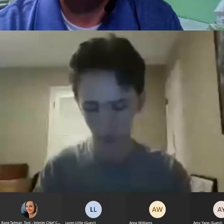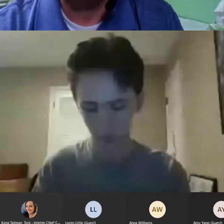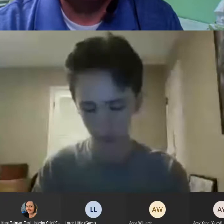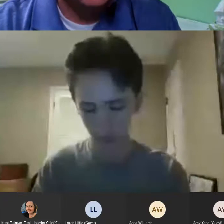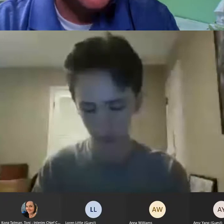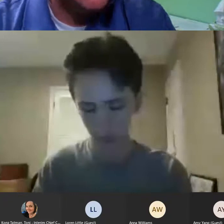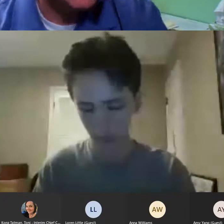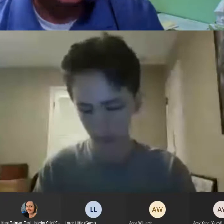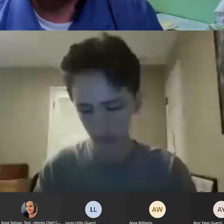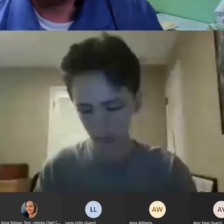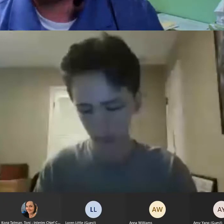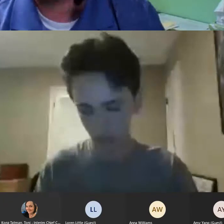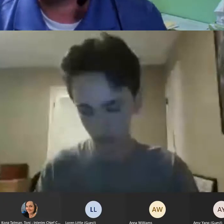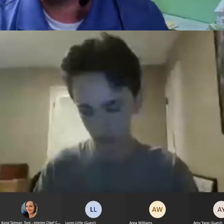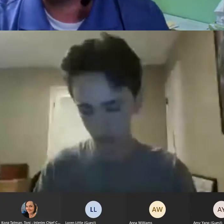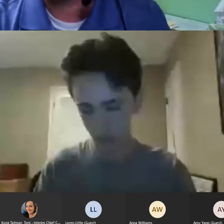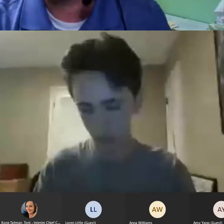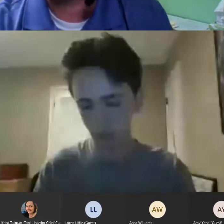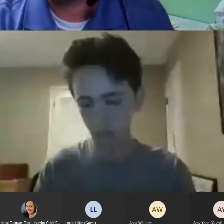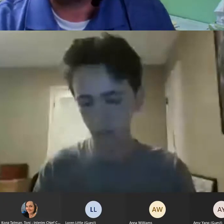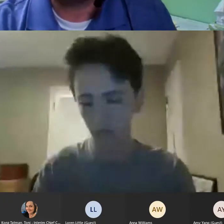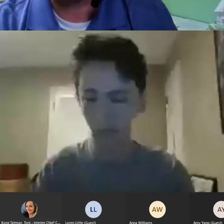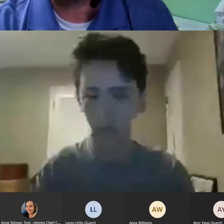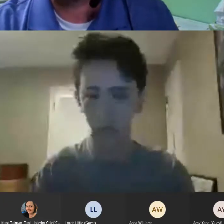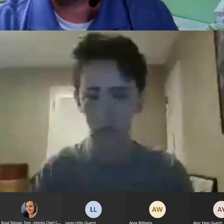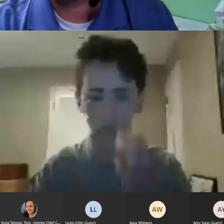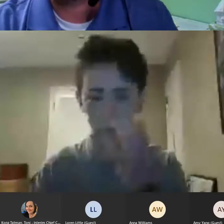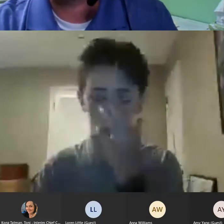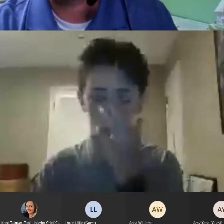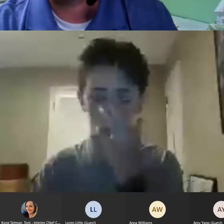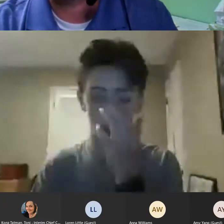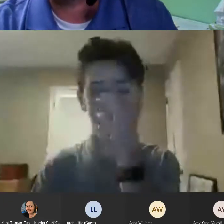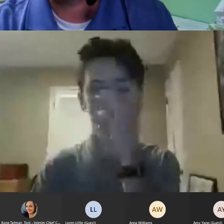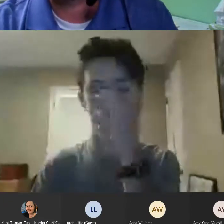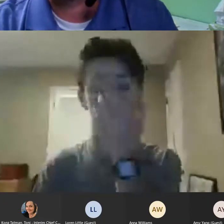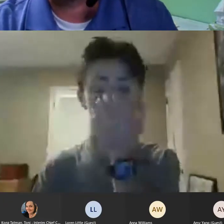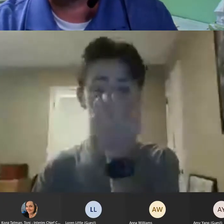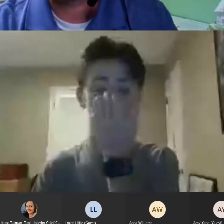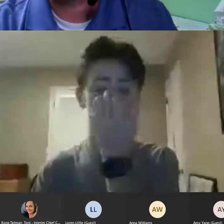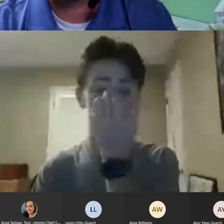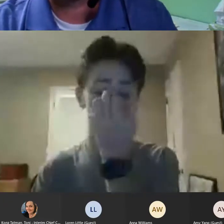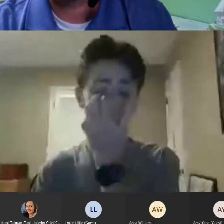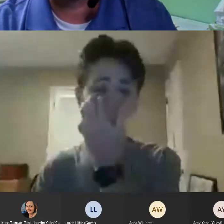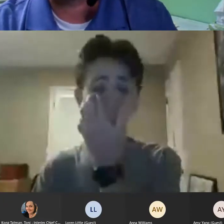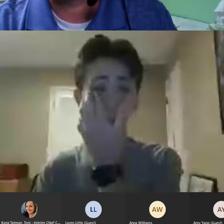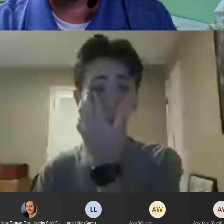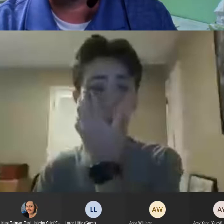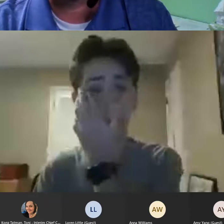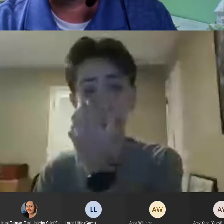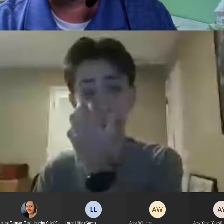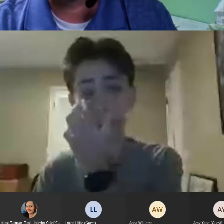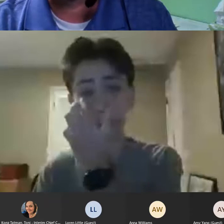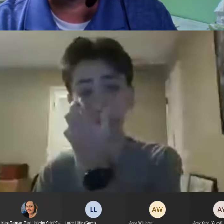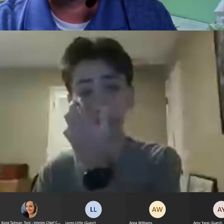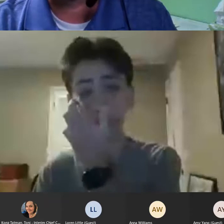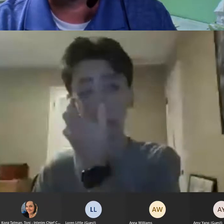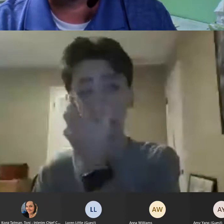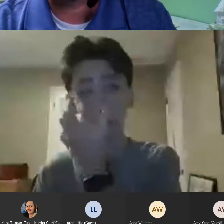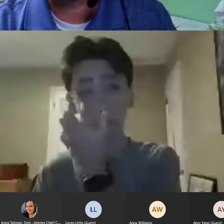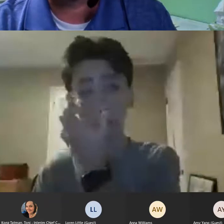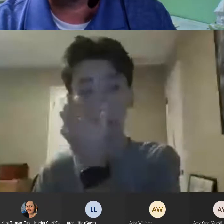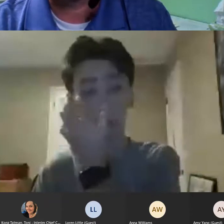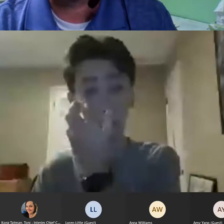knew what was coming. And I think especially in the conditions that we have right now, especially for younger students who may not be used to like